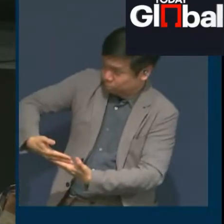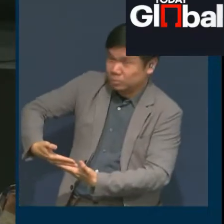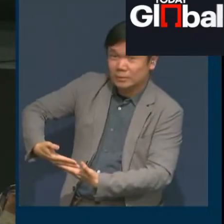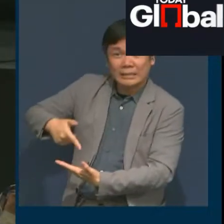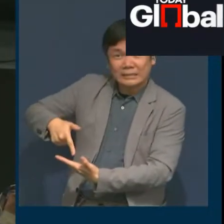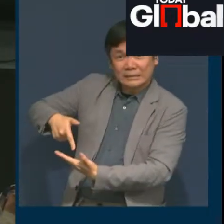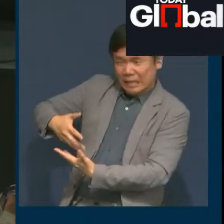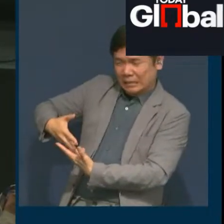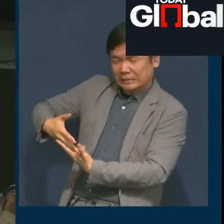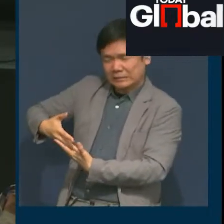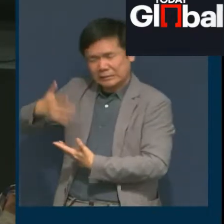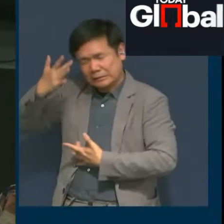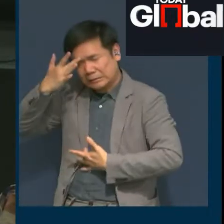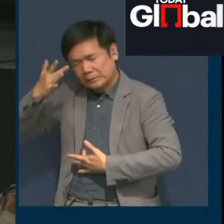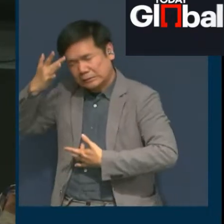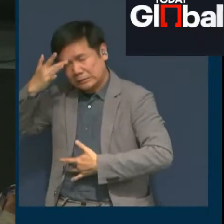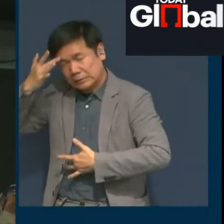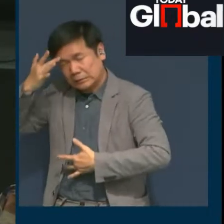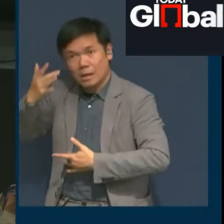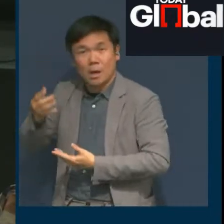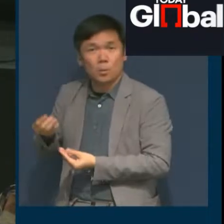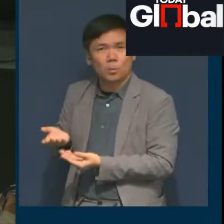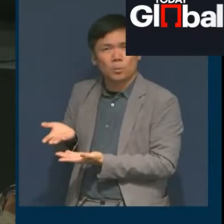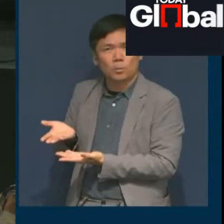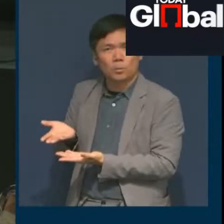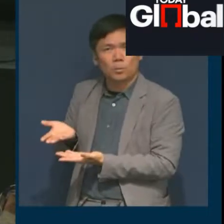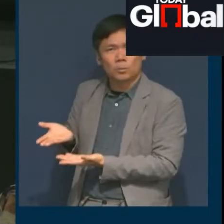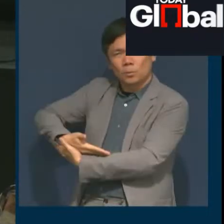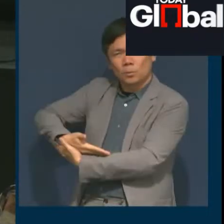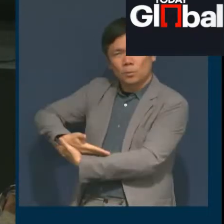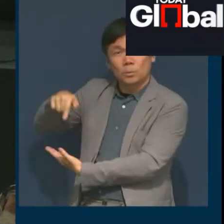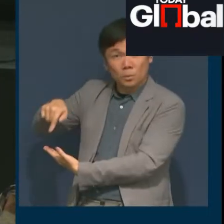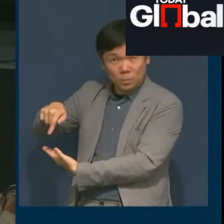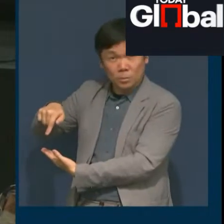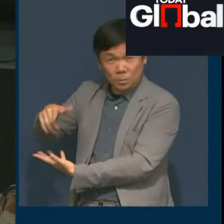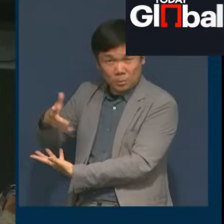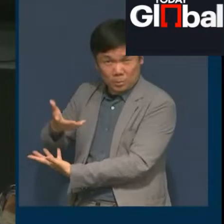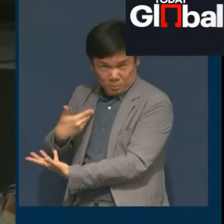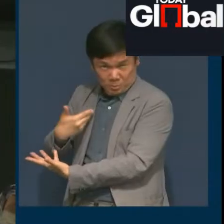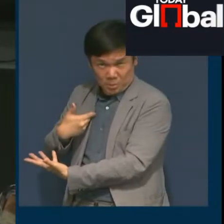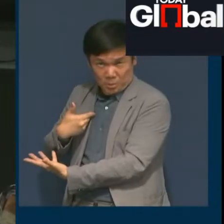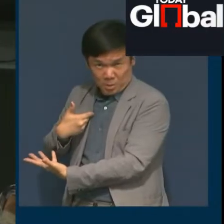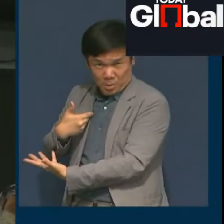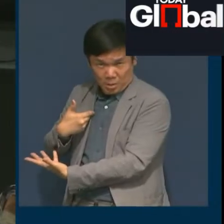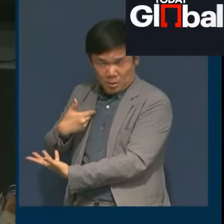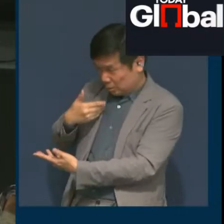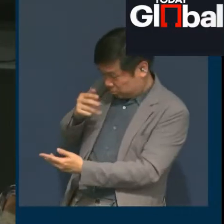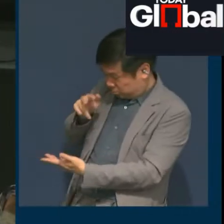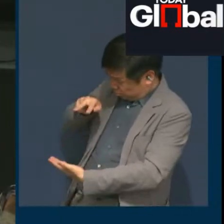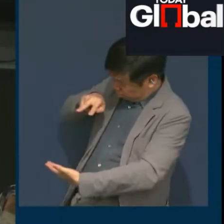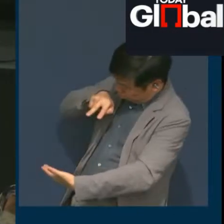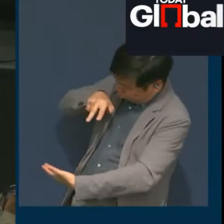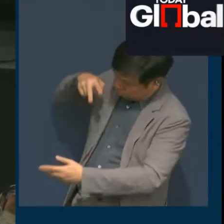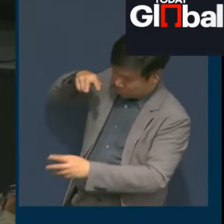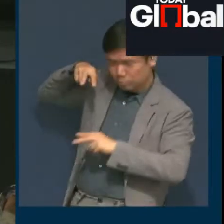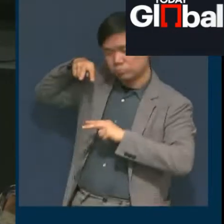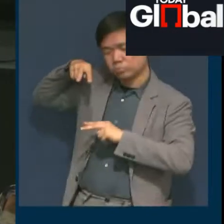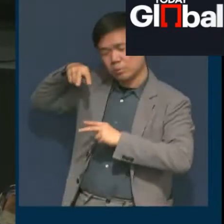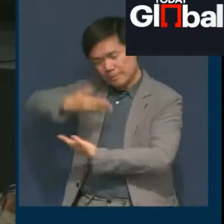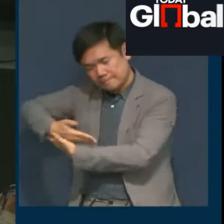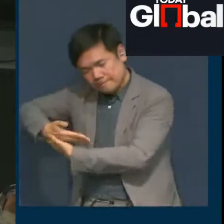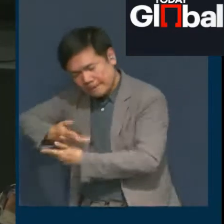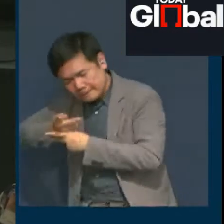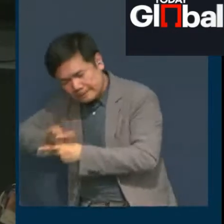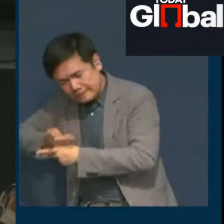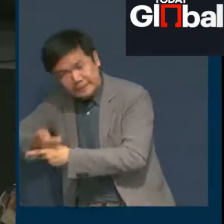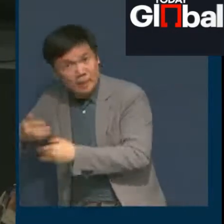years, now, do these children receive continued monitoring?